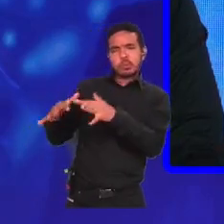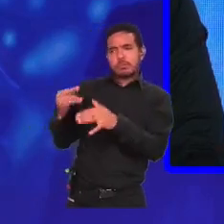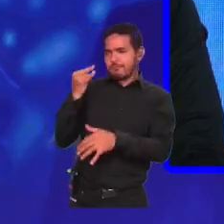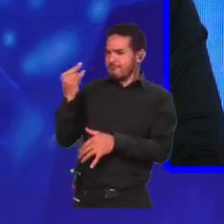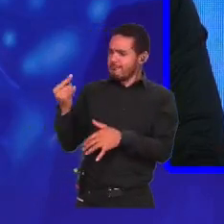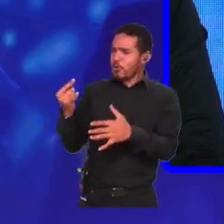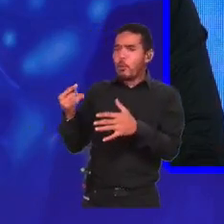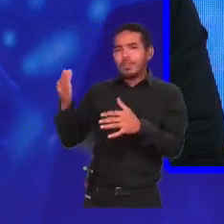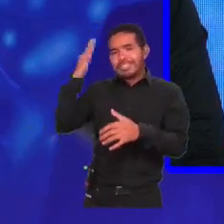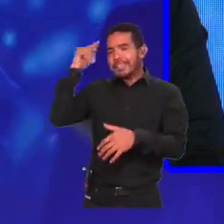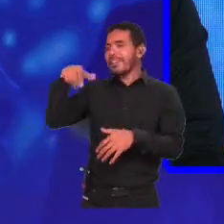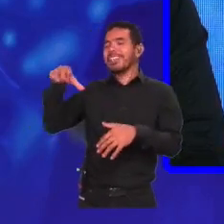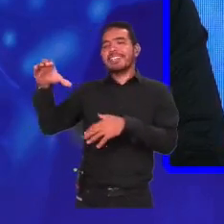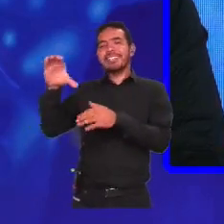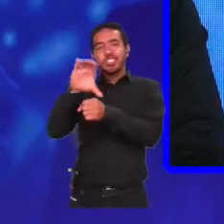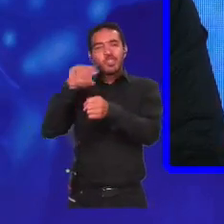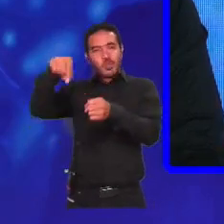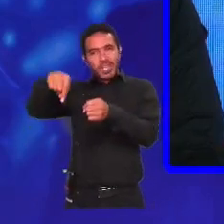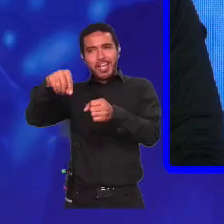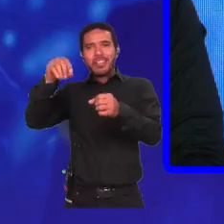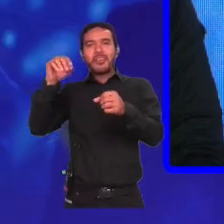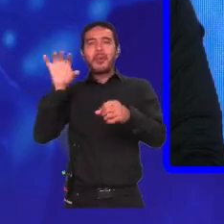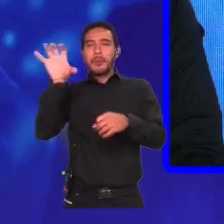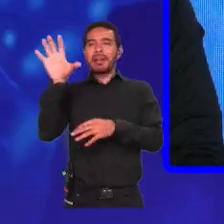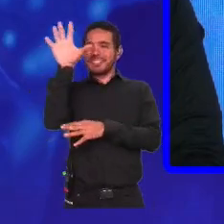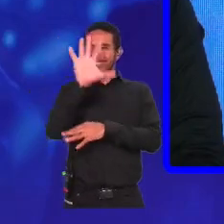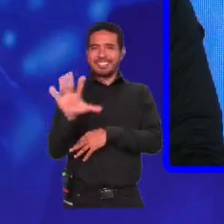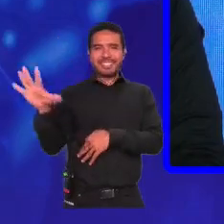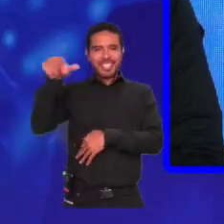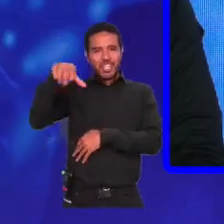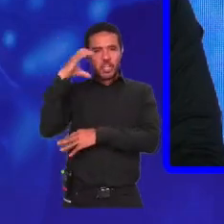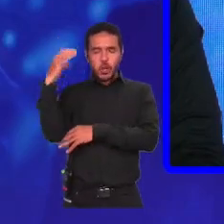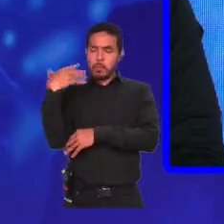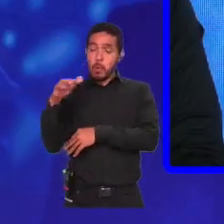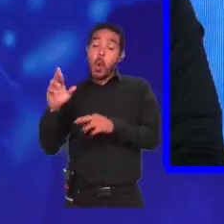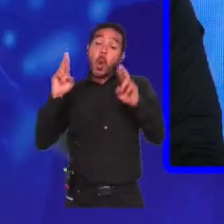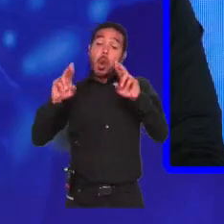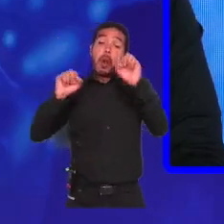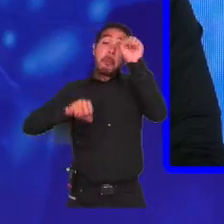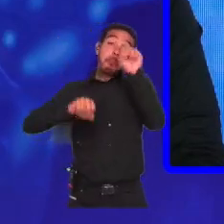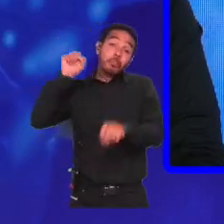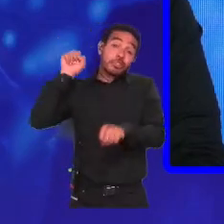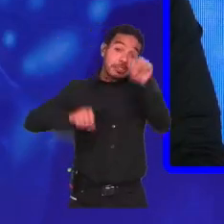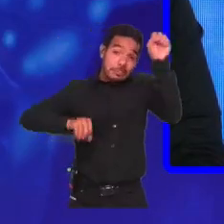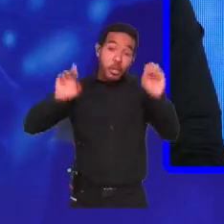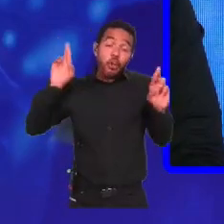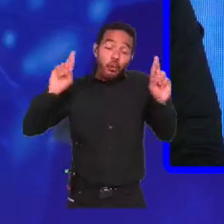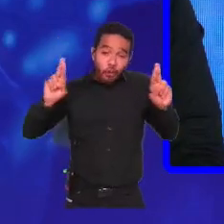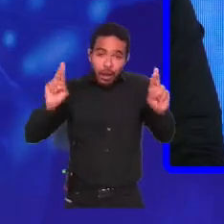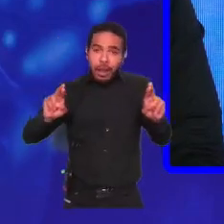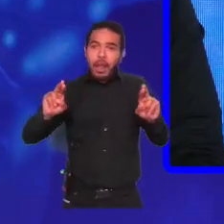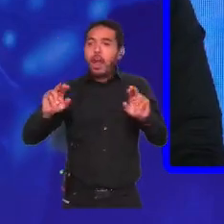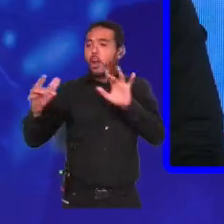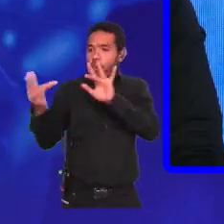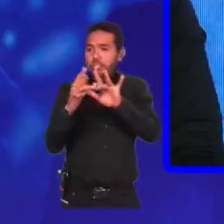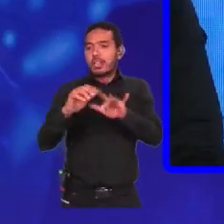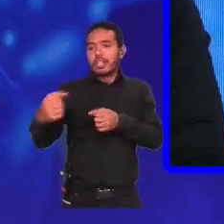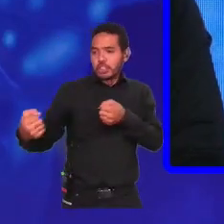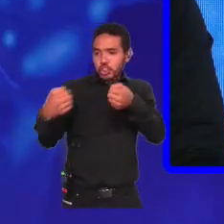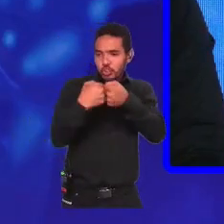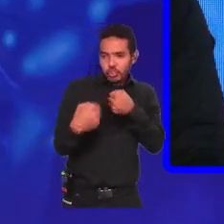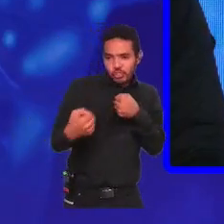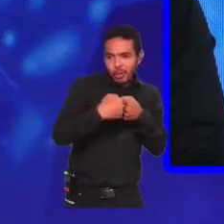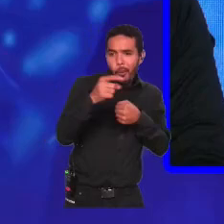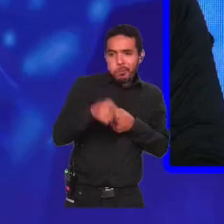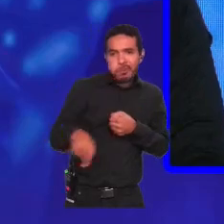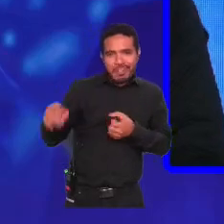city. I'm really looking forward that hopefully we can all connect and start to make, you know, those partnerships we talk about. I think the thing